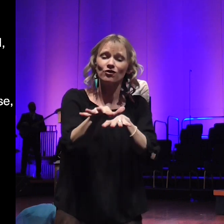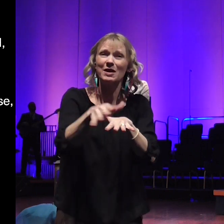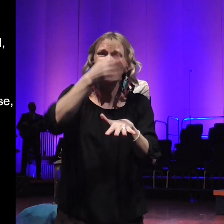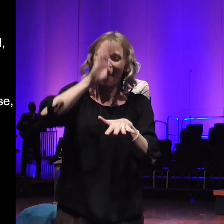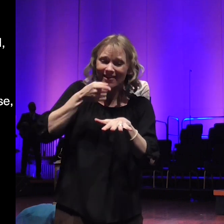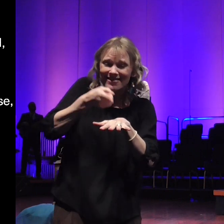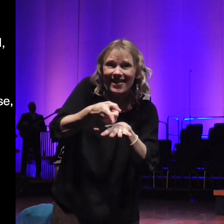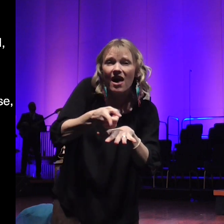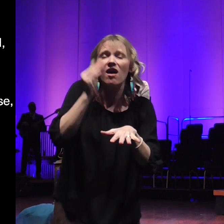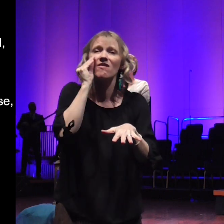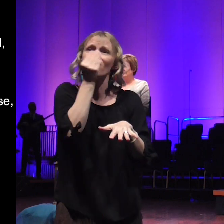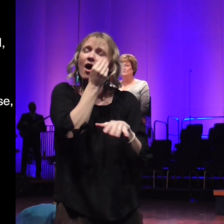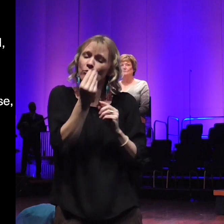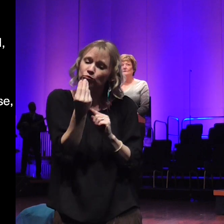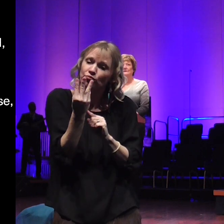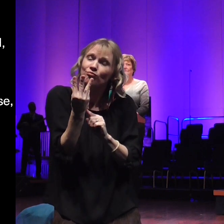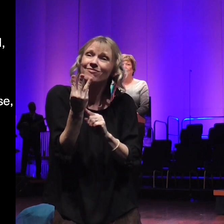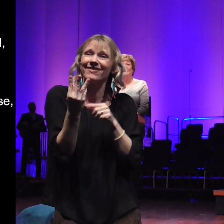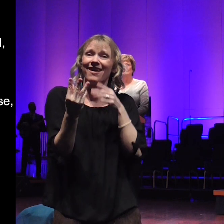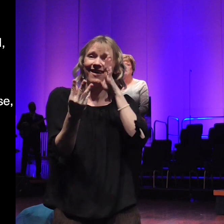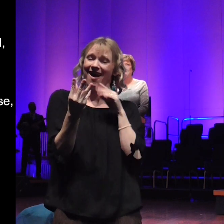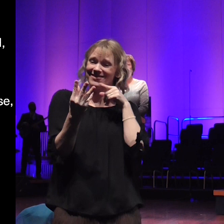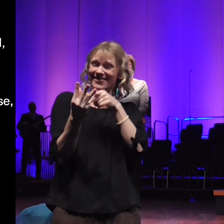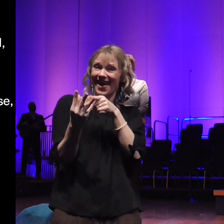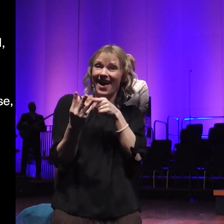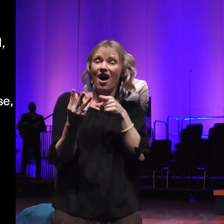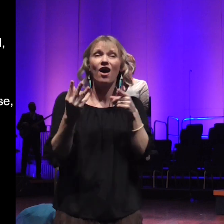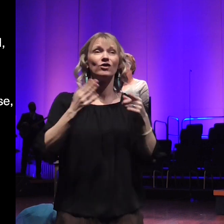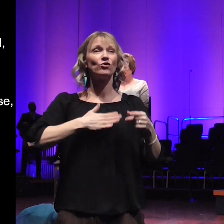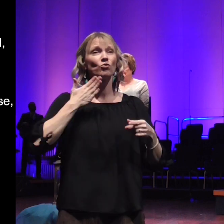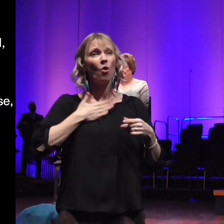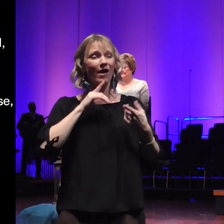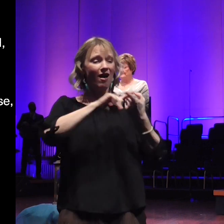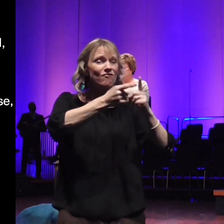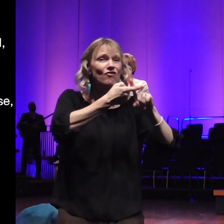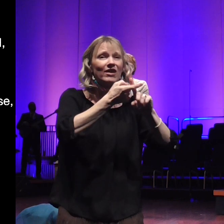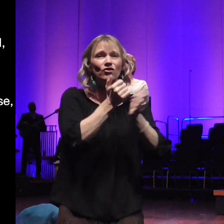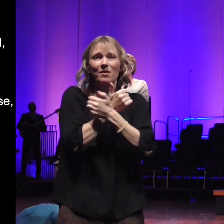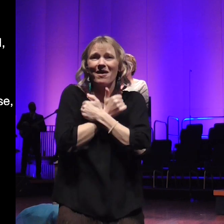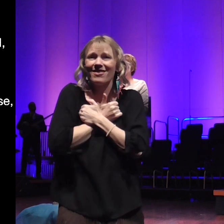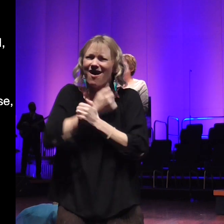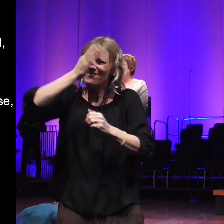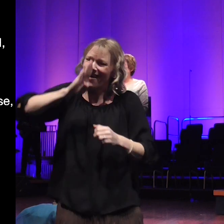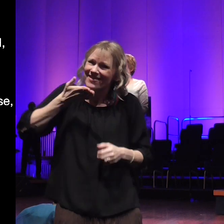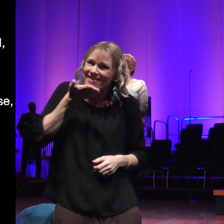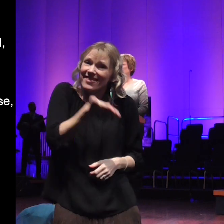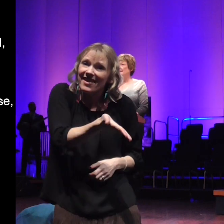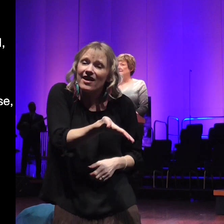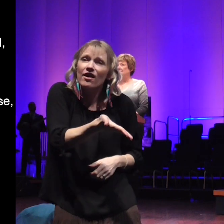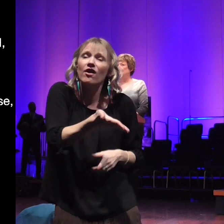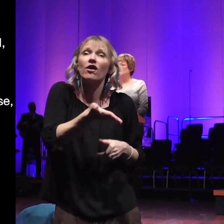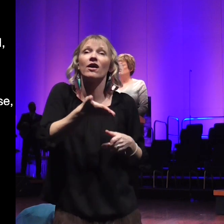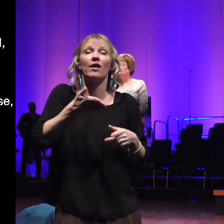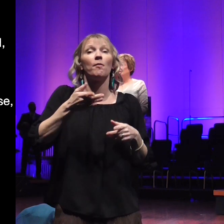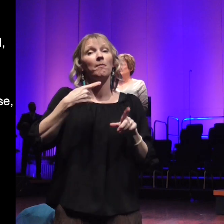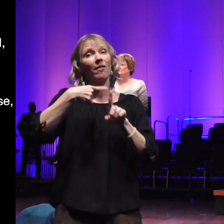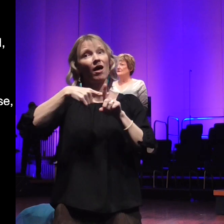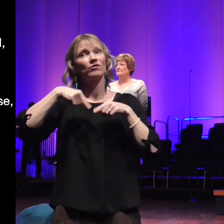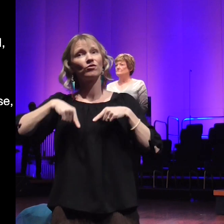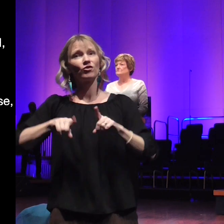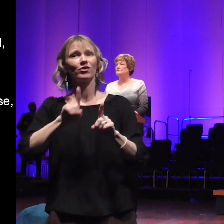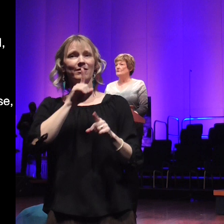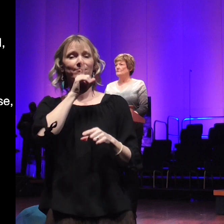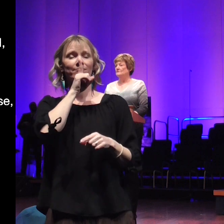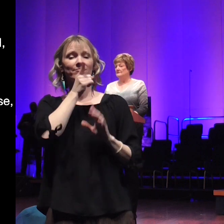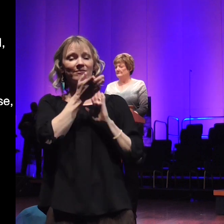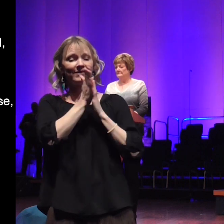budding rose, in the joy of friendship and love, and in the silence of his